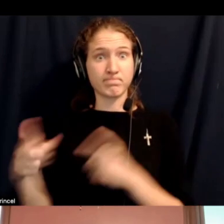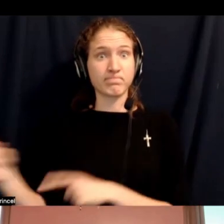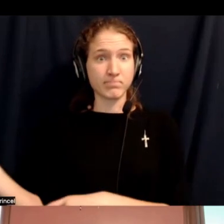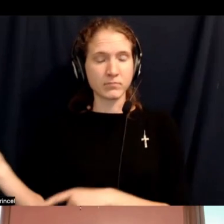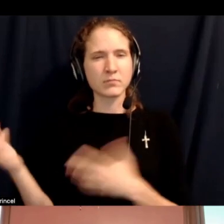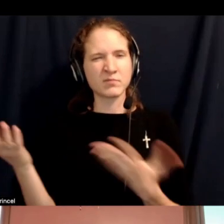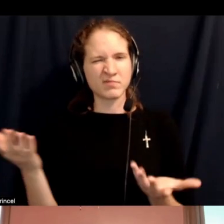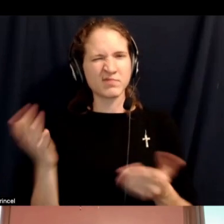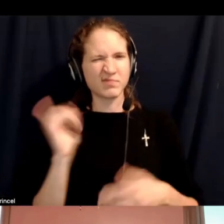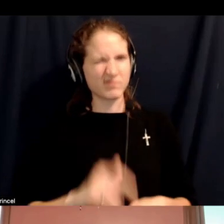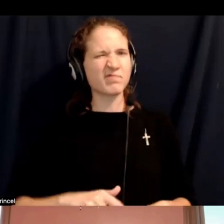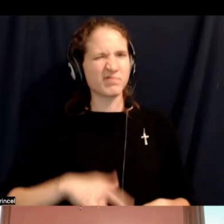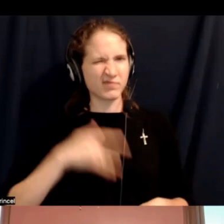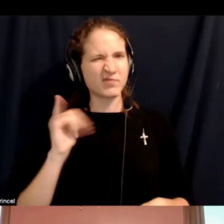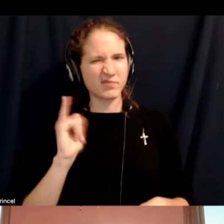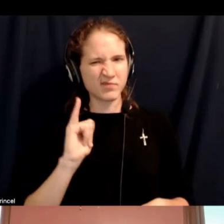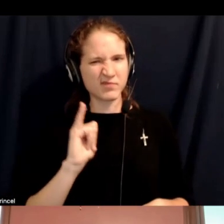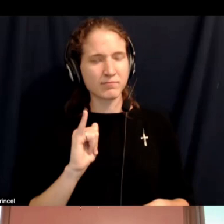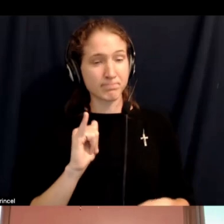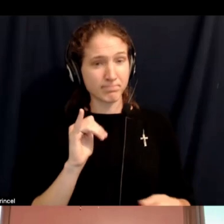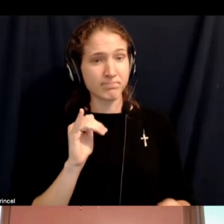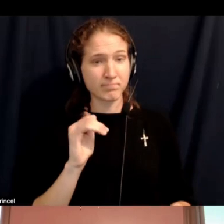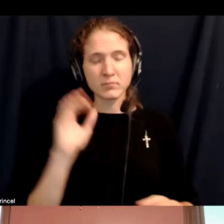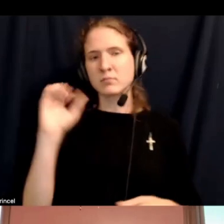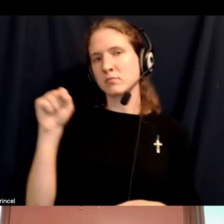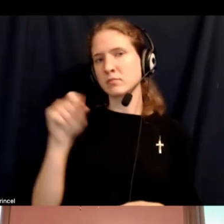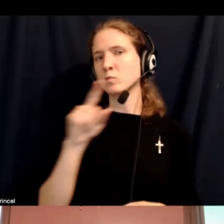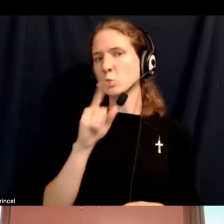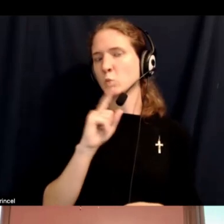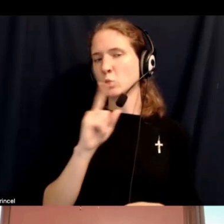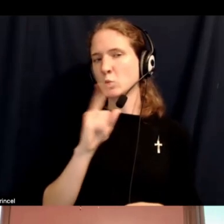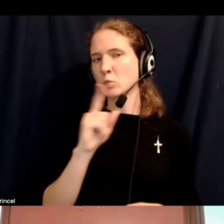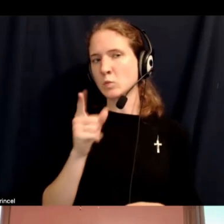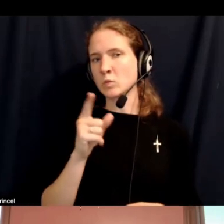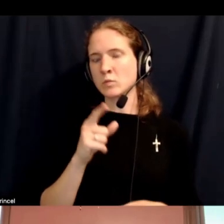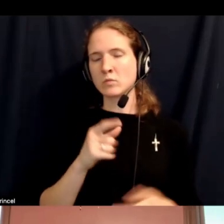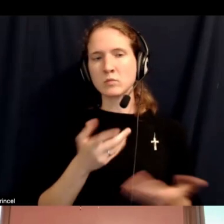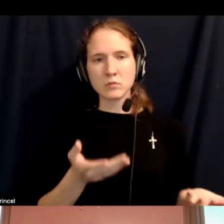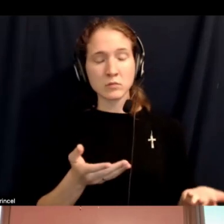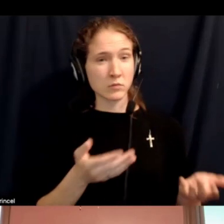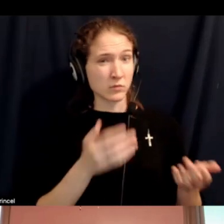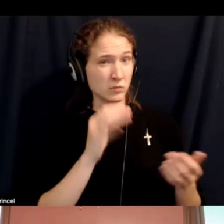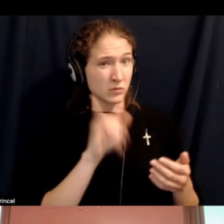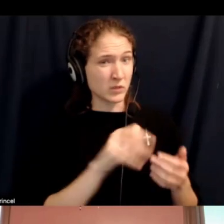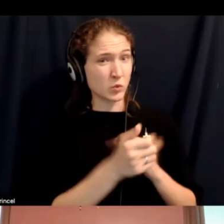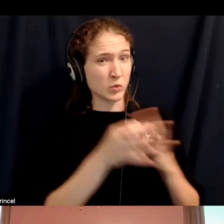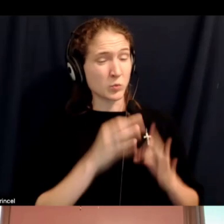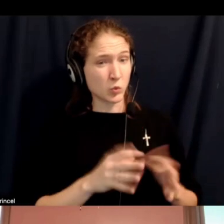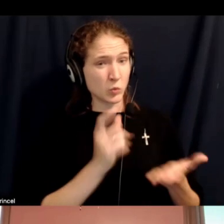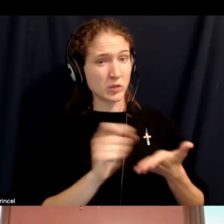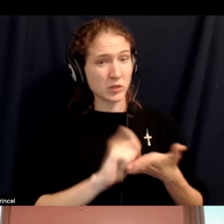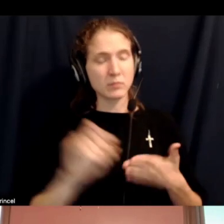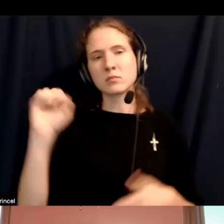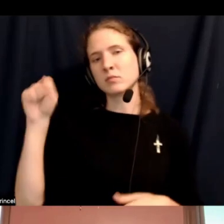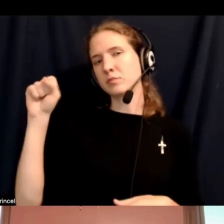I don't know, I just get that sense very strongly. So yeah, is that absolutely. a way of describing your writing? Yeah.